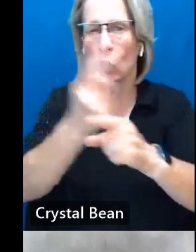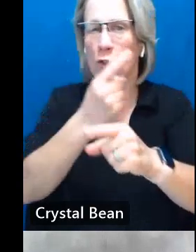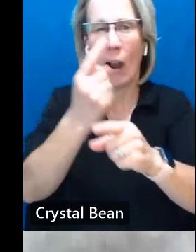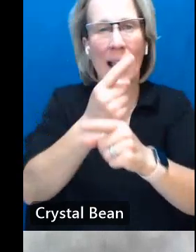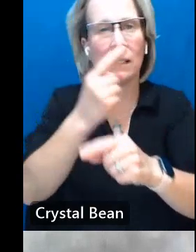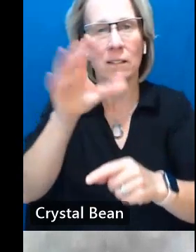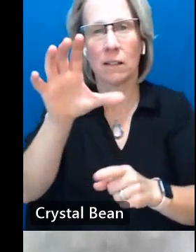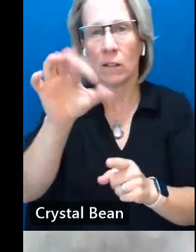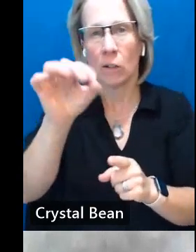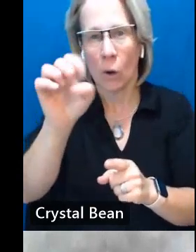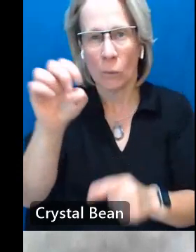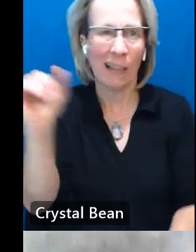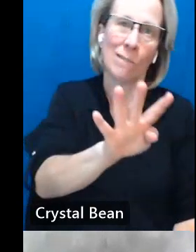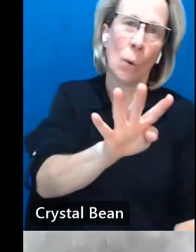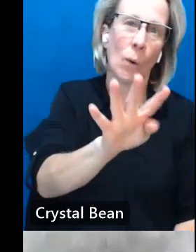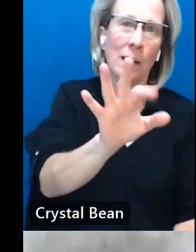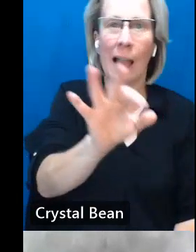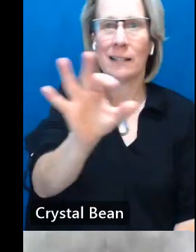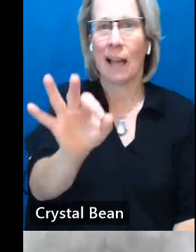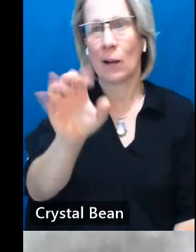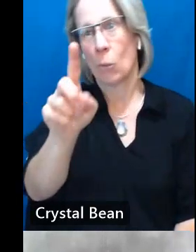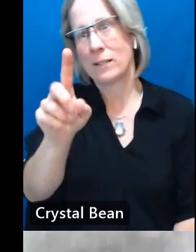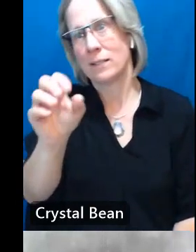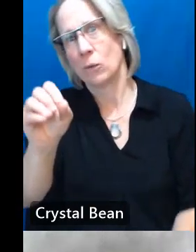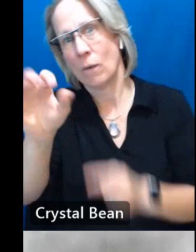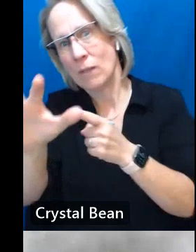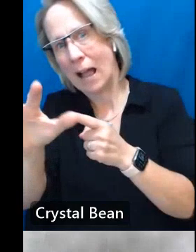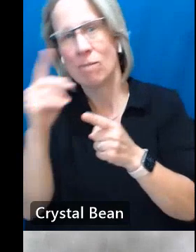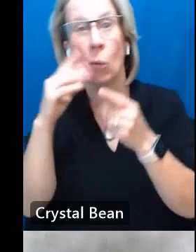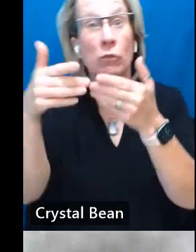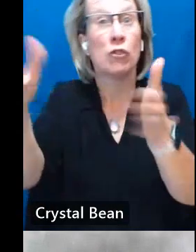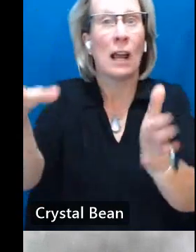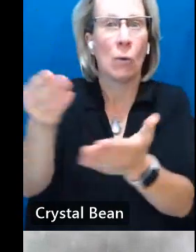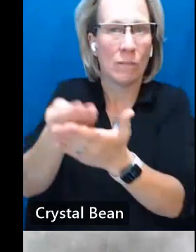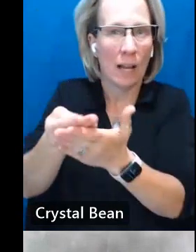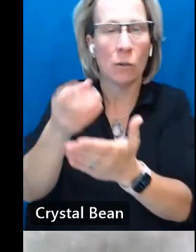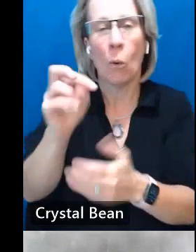example, 499105 for general fund or